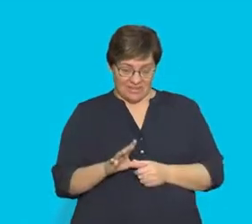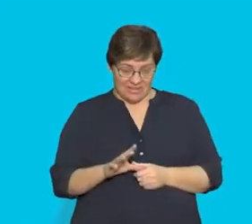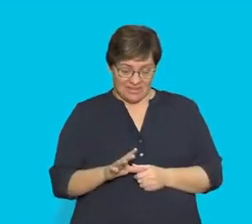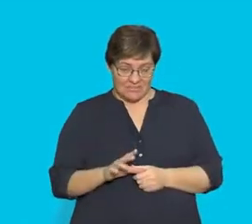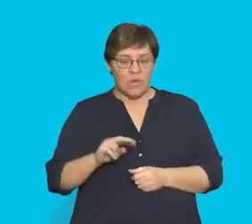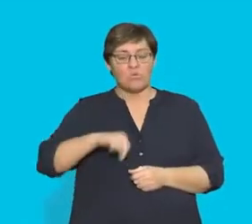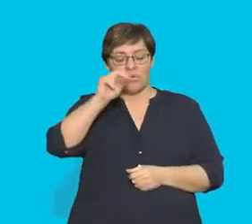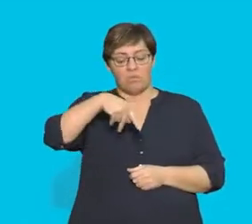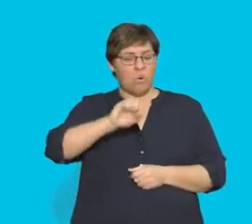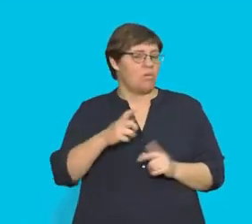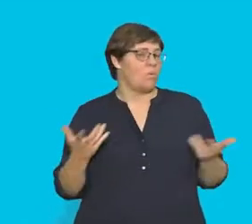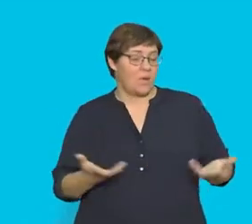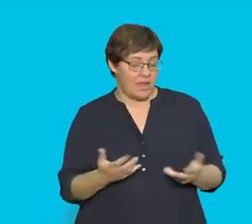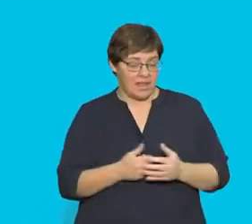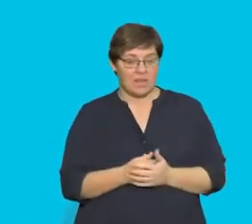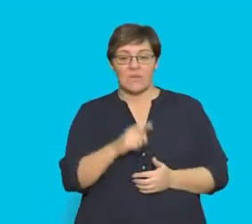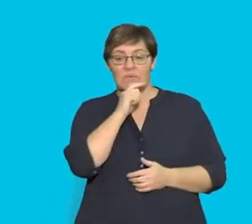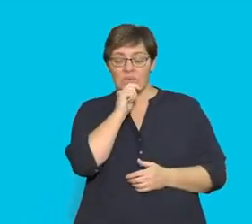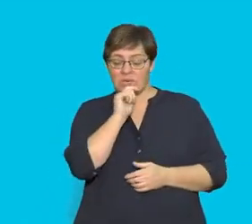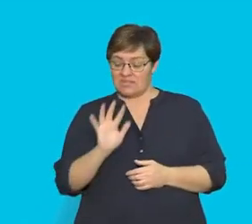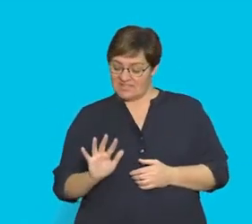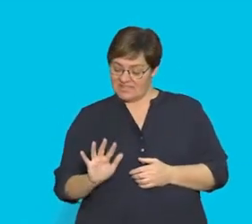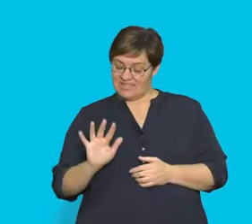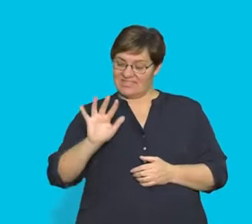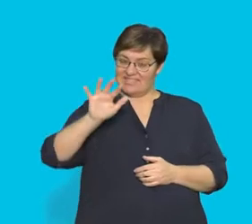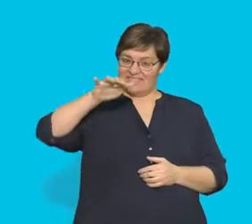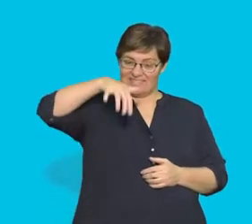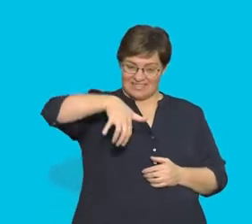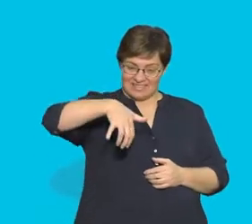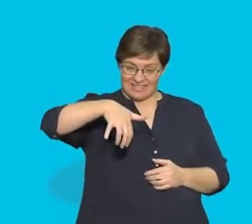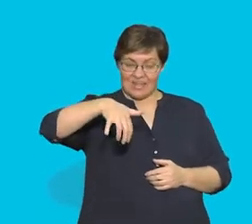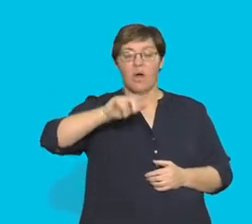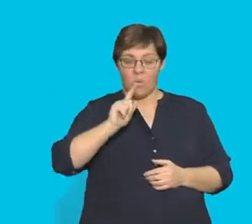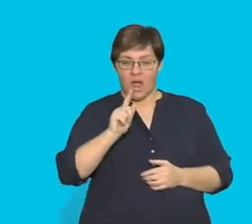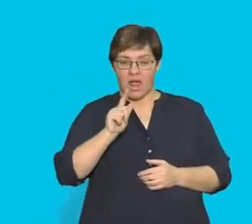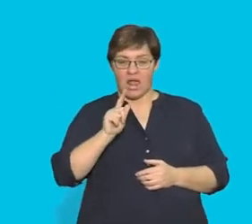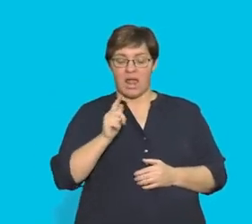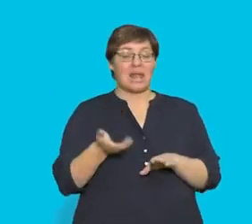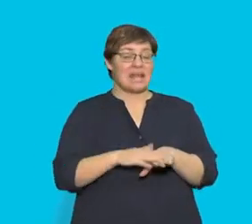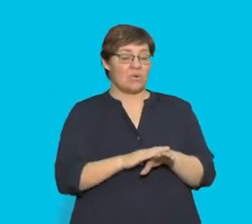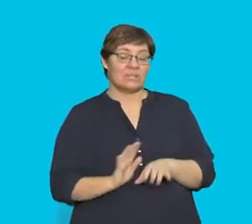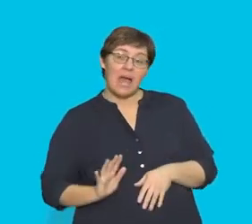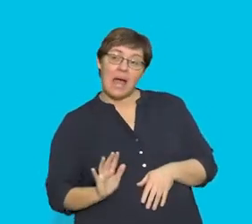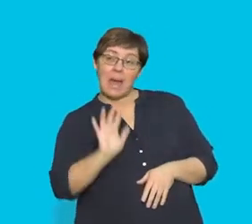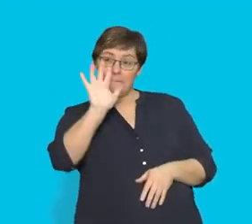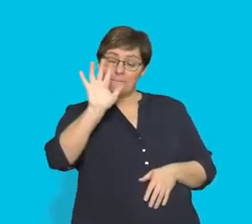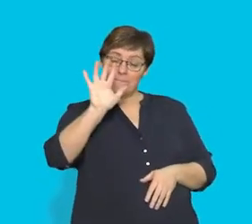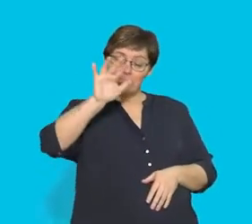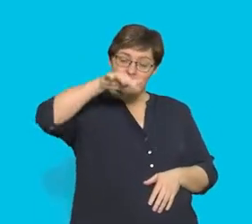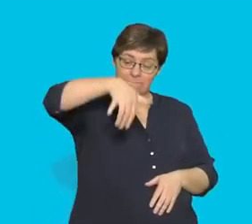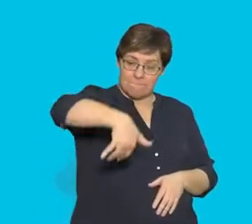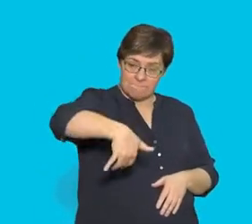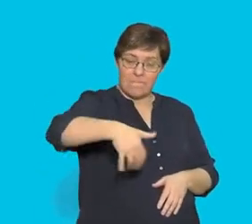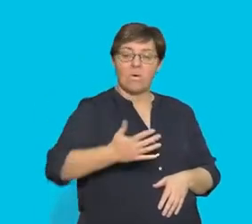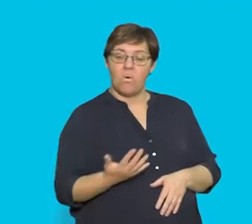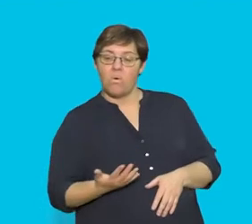So just as we've said, we use the fingers of your right hand to give you the direction of the current. And remember, the